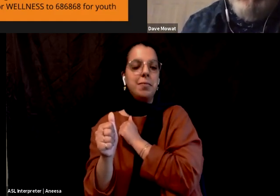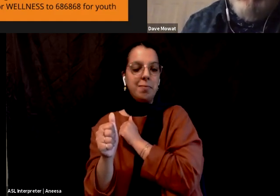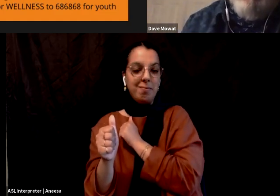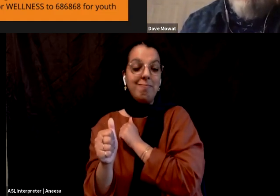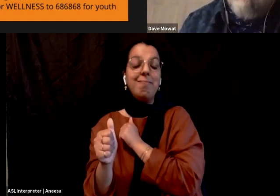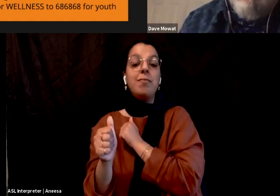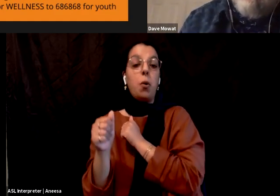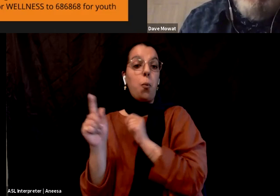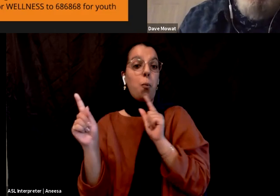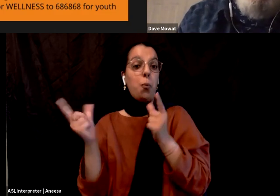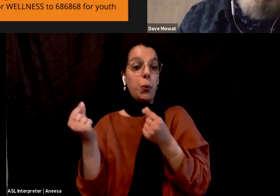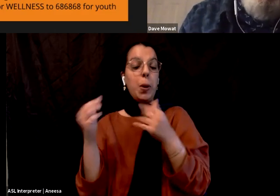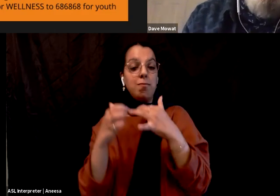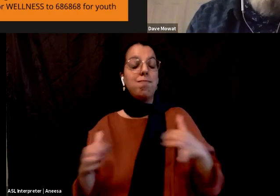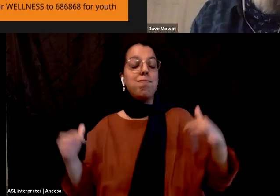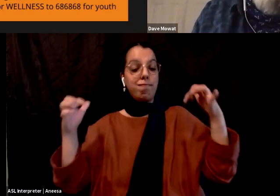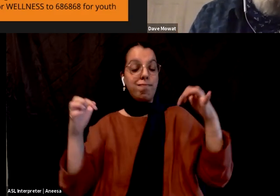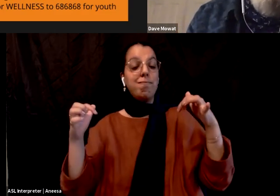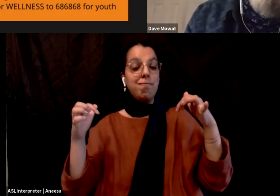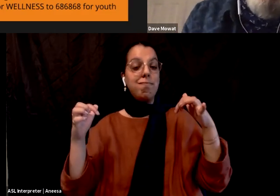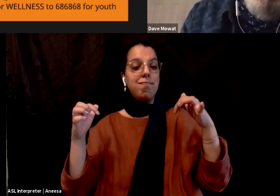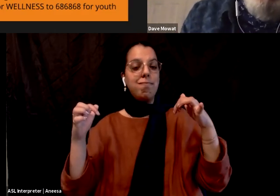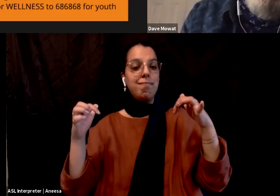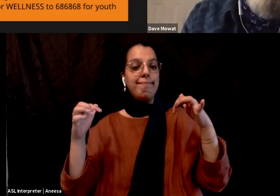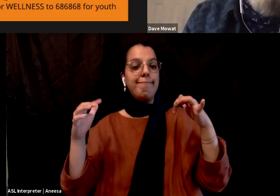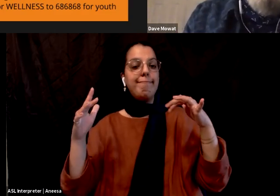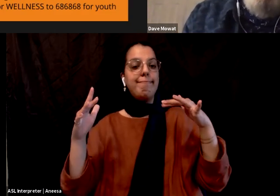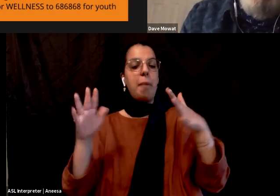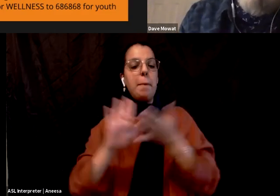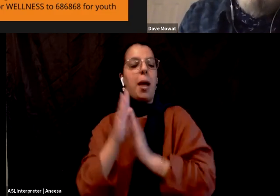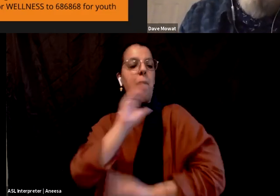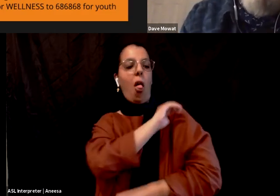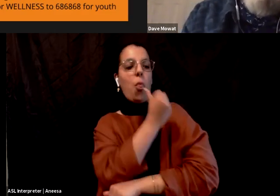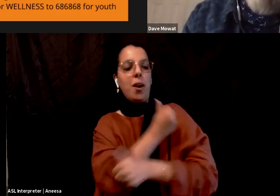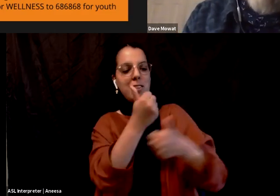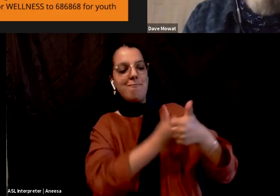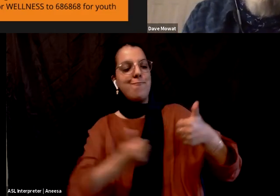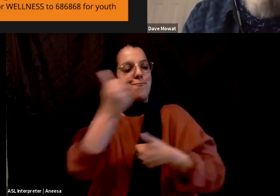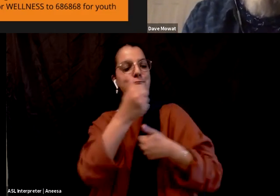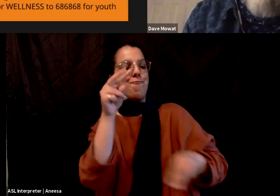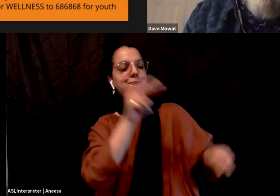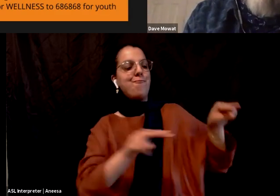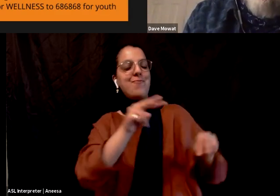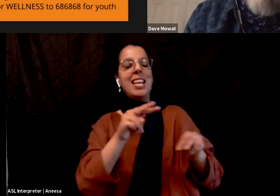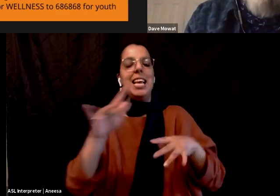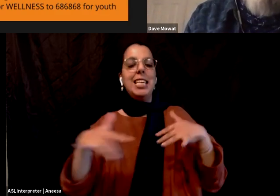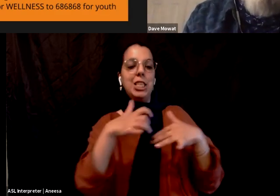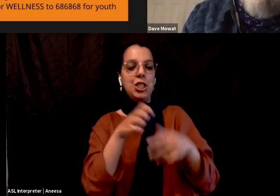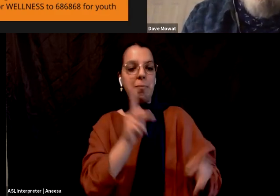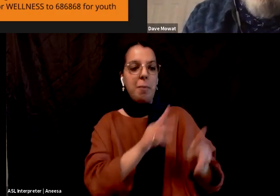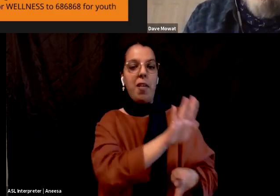parliament acquired authority over Indians and lands reserved for the Indians. And then